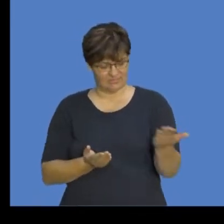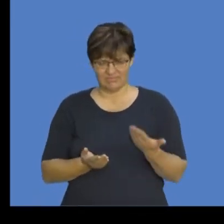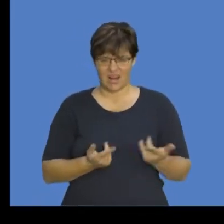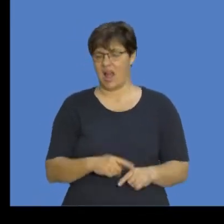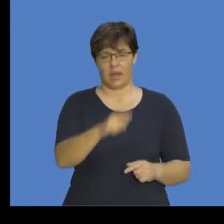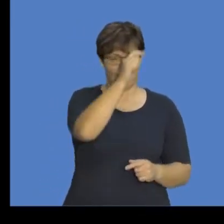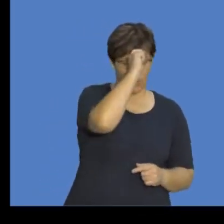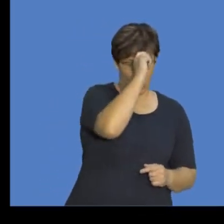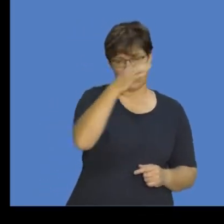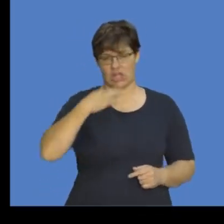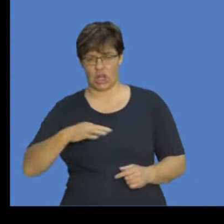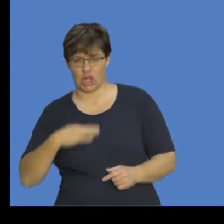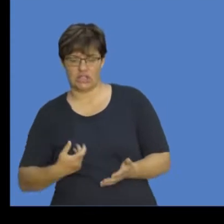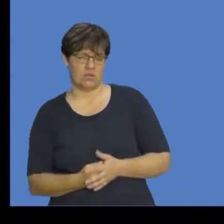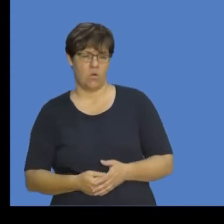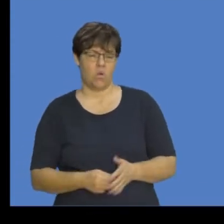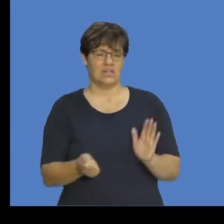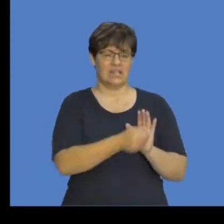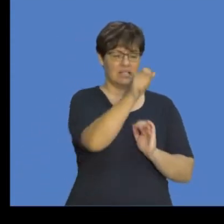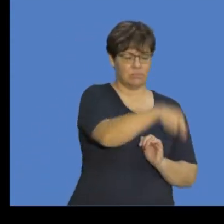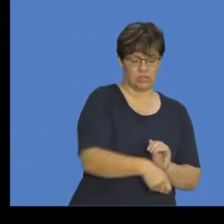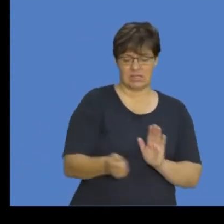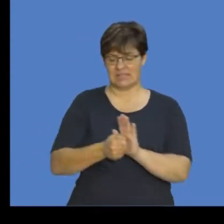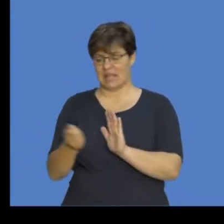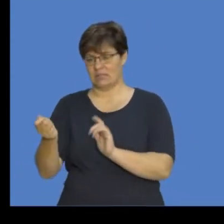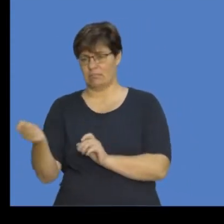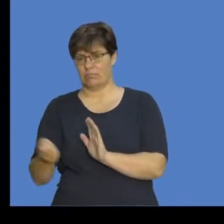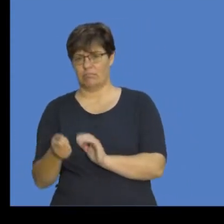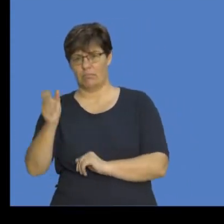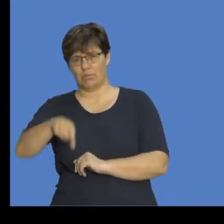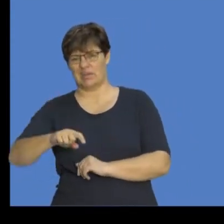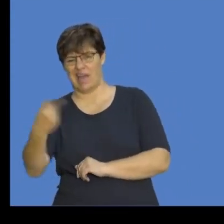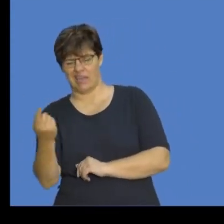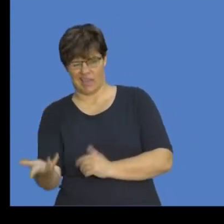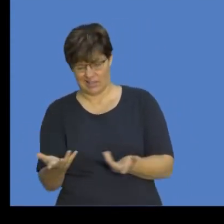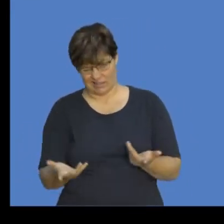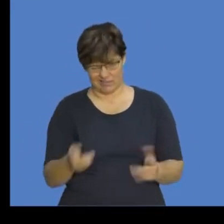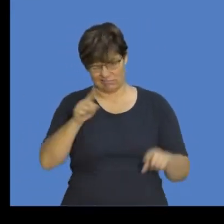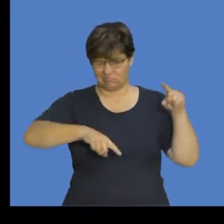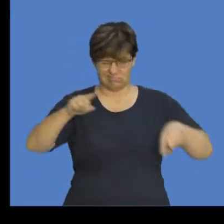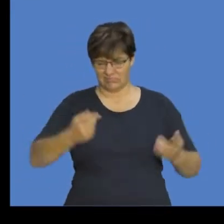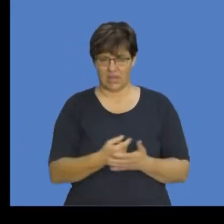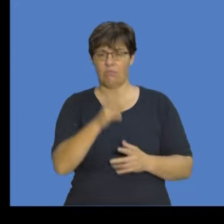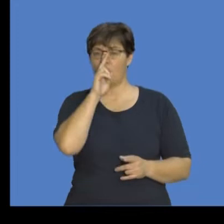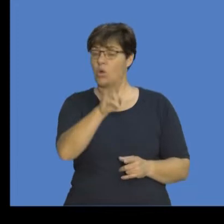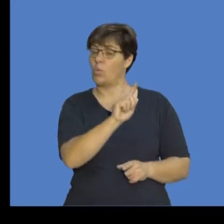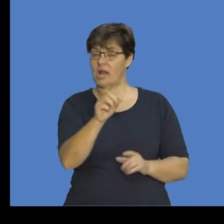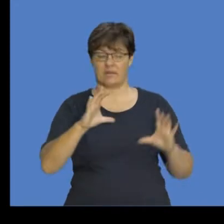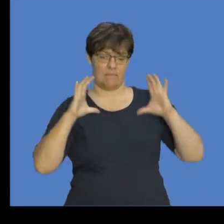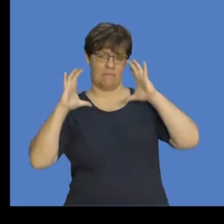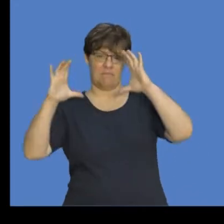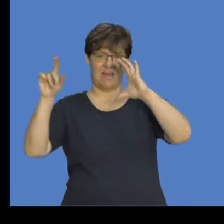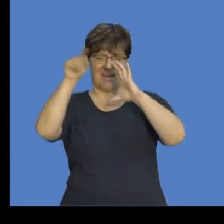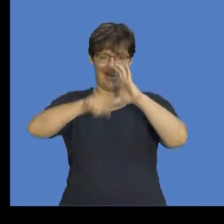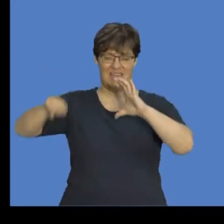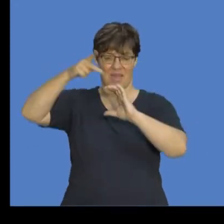and girls, could be two salesmen, okay, and so on. And we'll look at pie chart, because